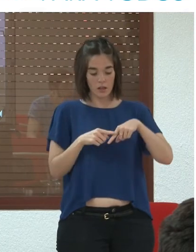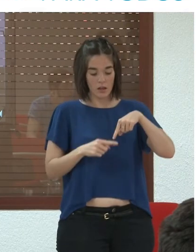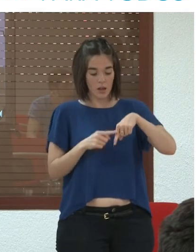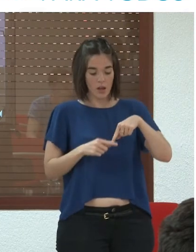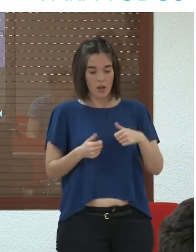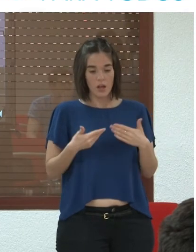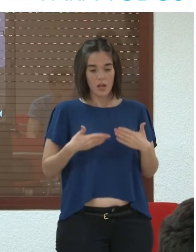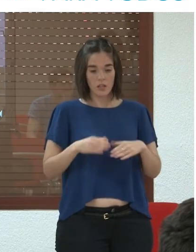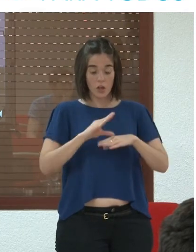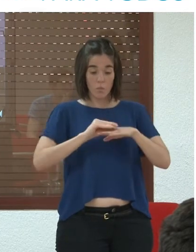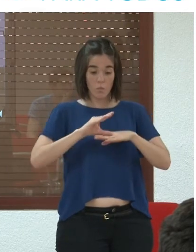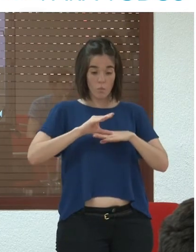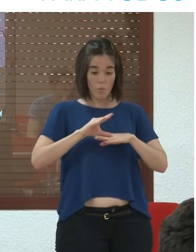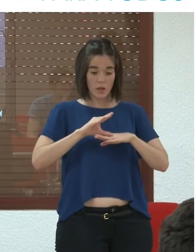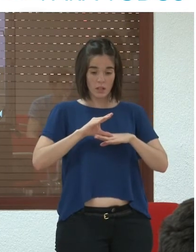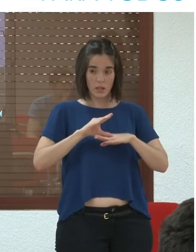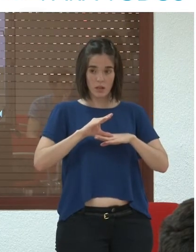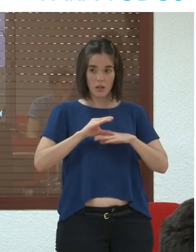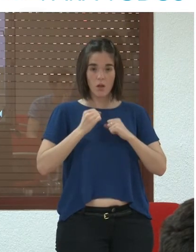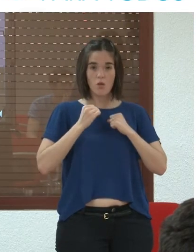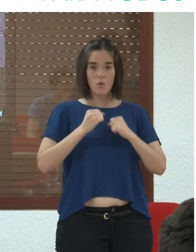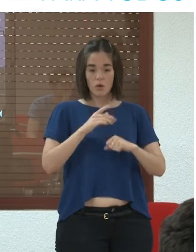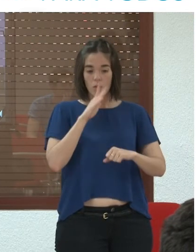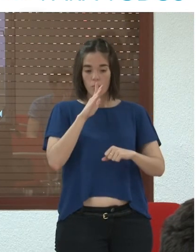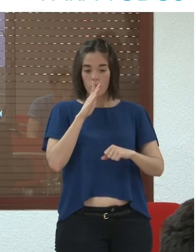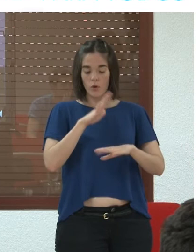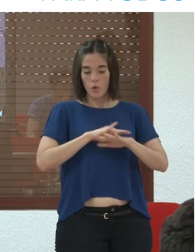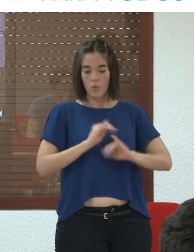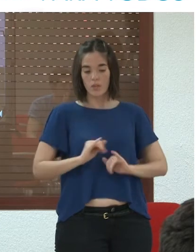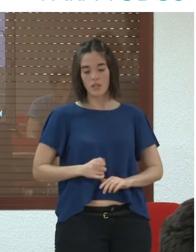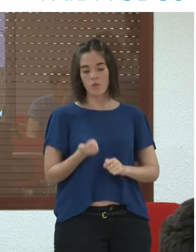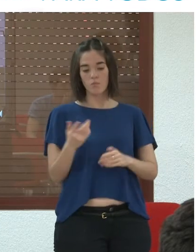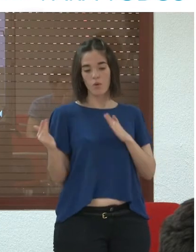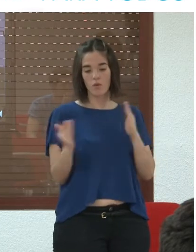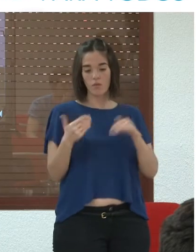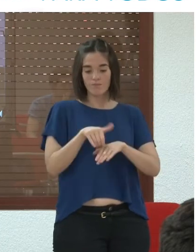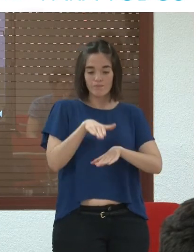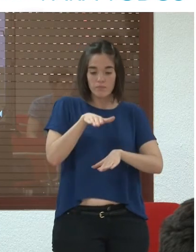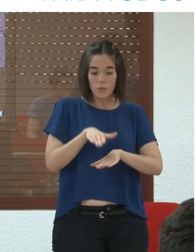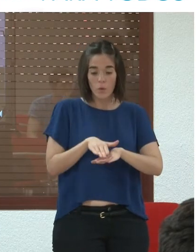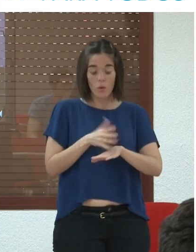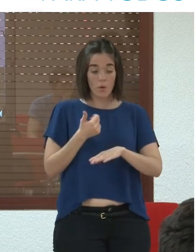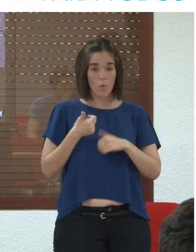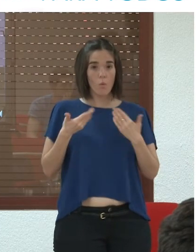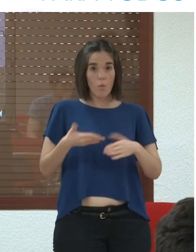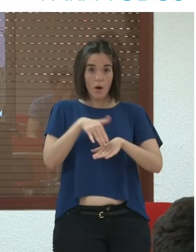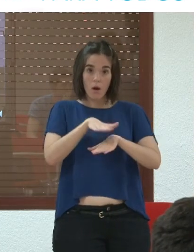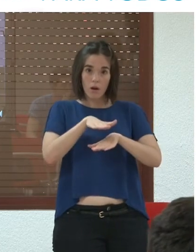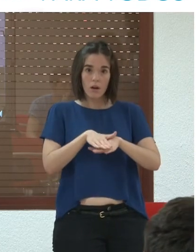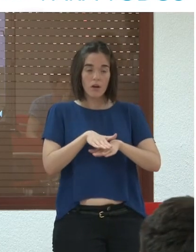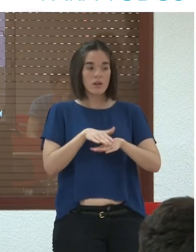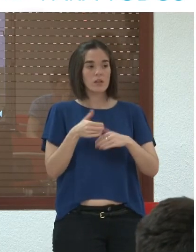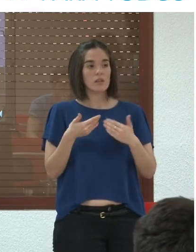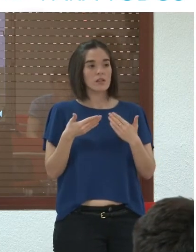in the components of the impedance, and the rigidity of the springs is to